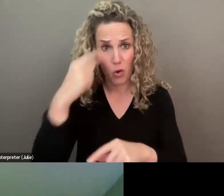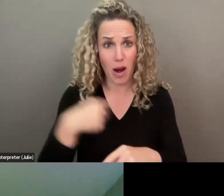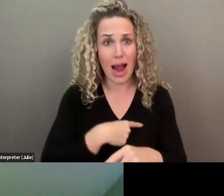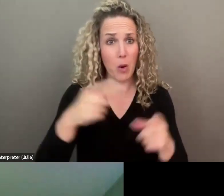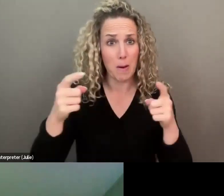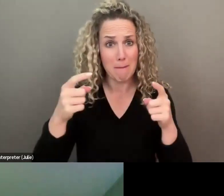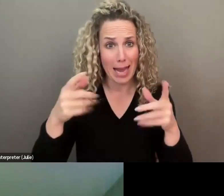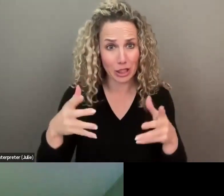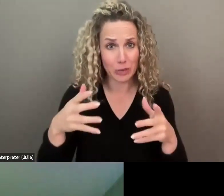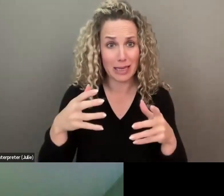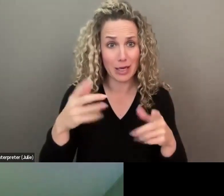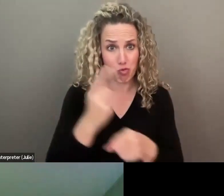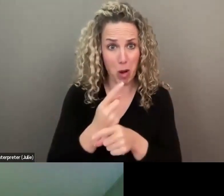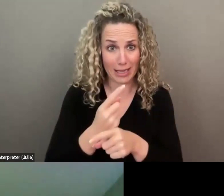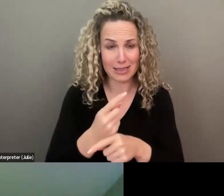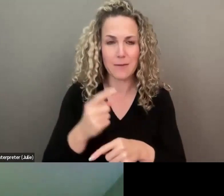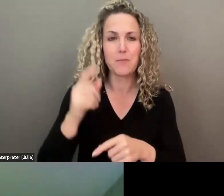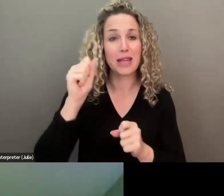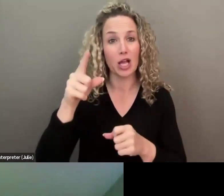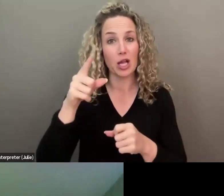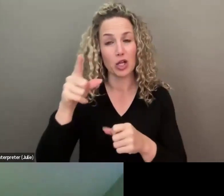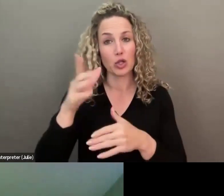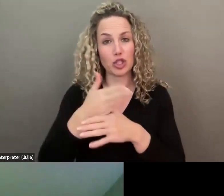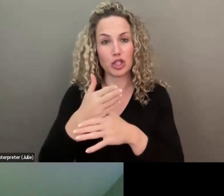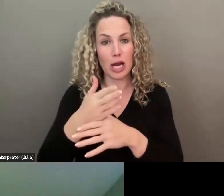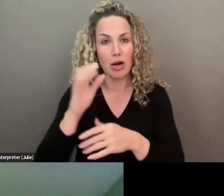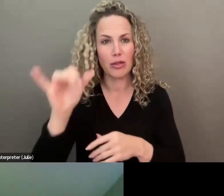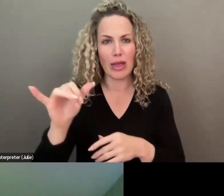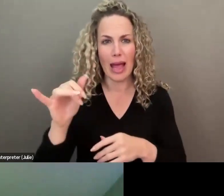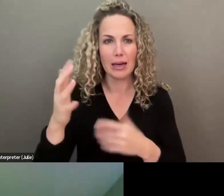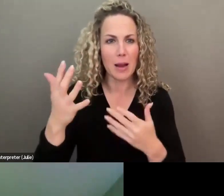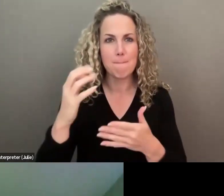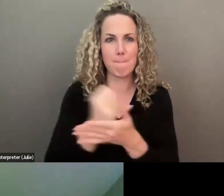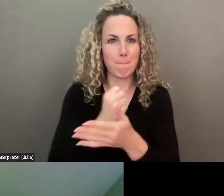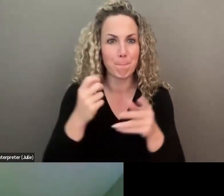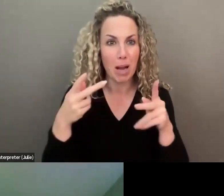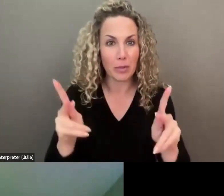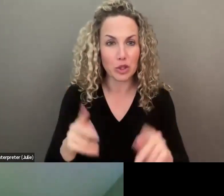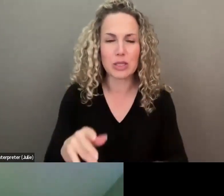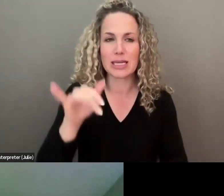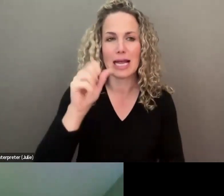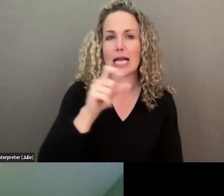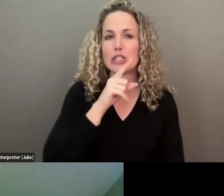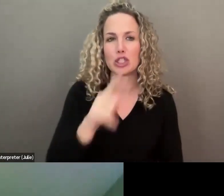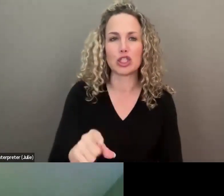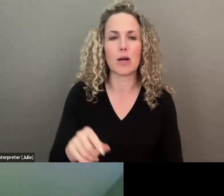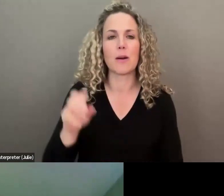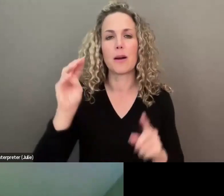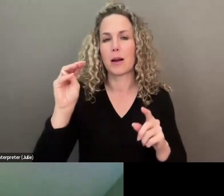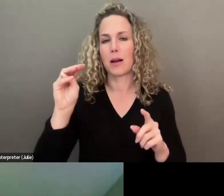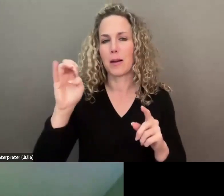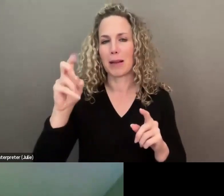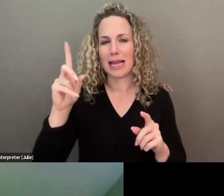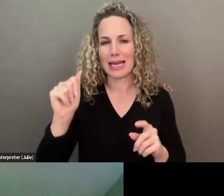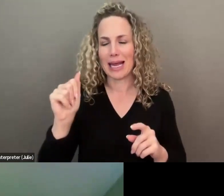management as well. Yes. So could you kind of share that too, the kind of that opportunity? Sure. Michael and I,